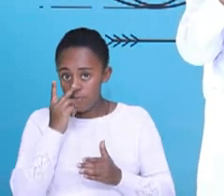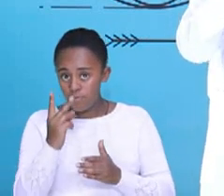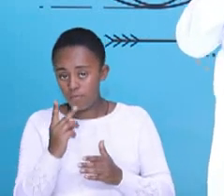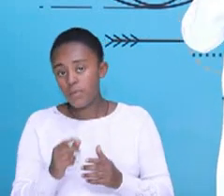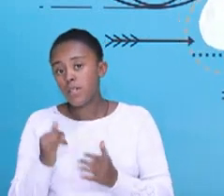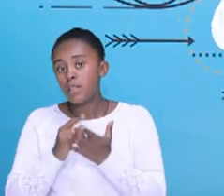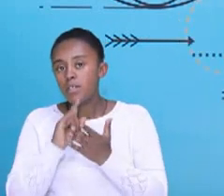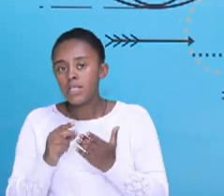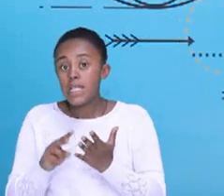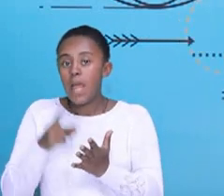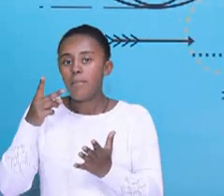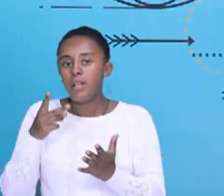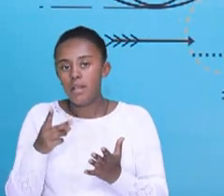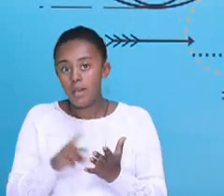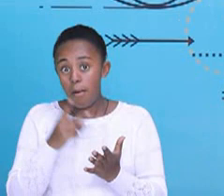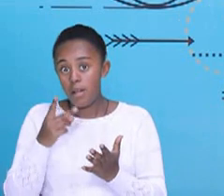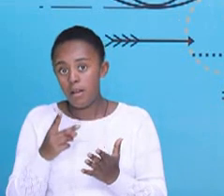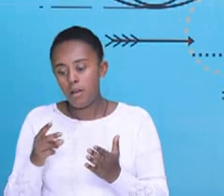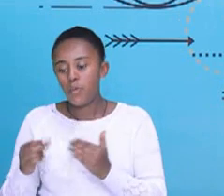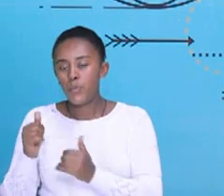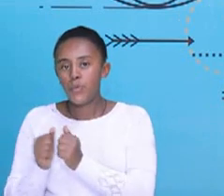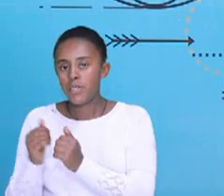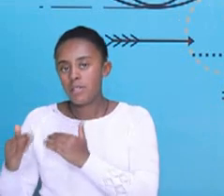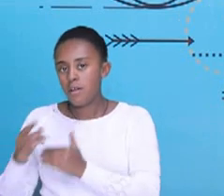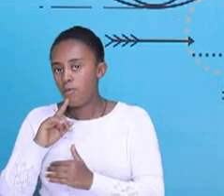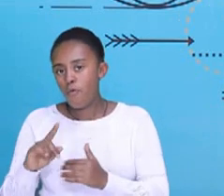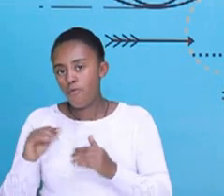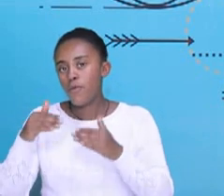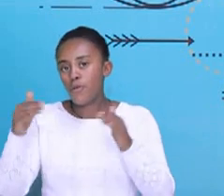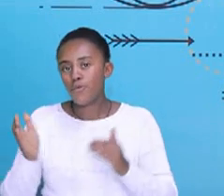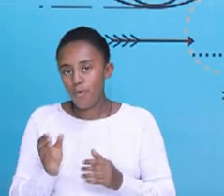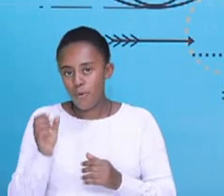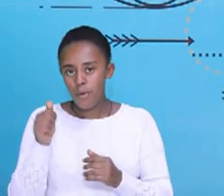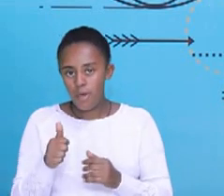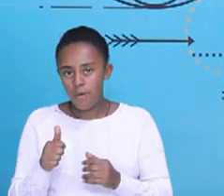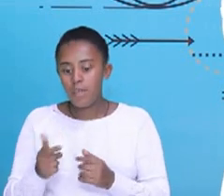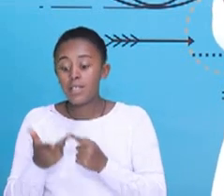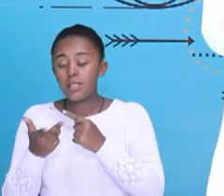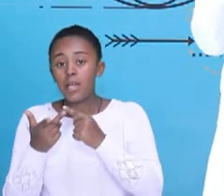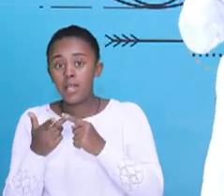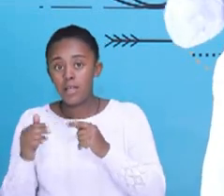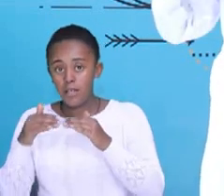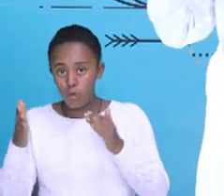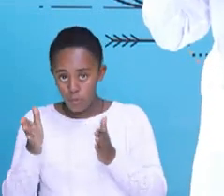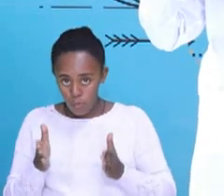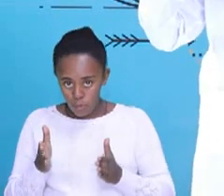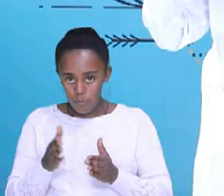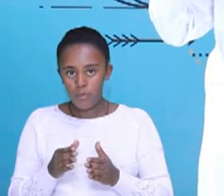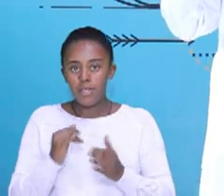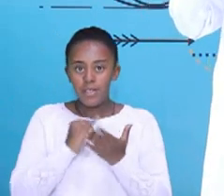B, it is double with side of that of cube A, and the third cube is